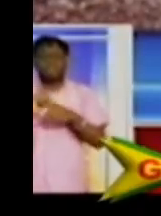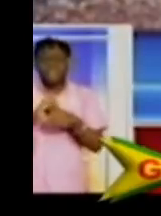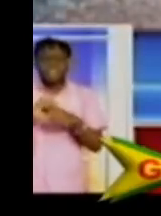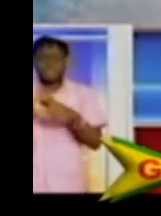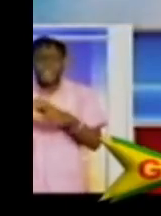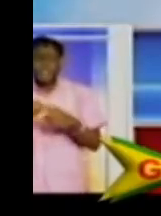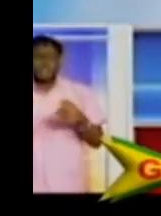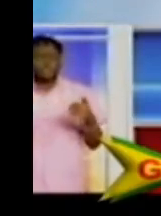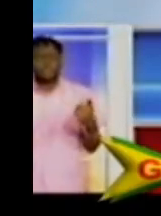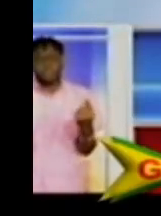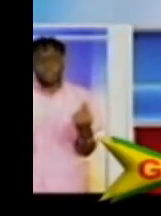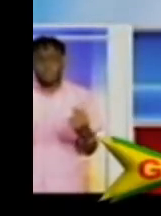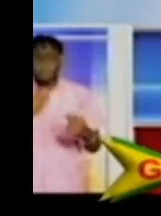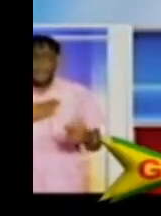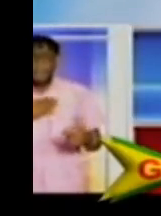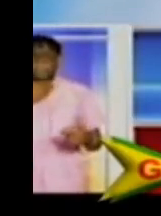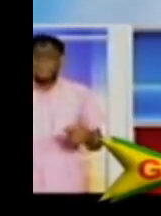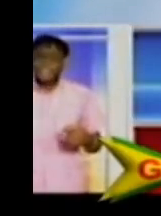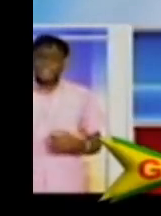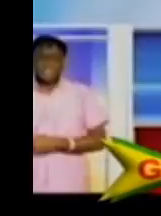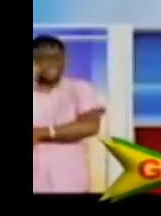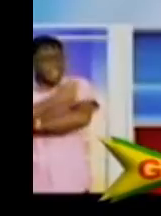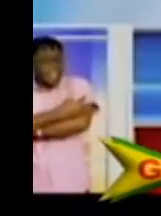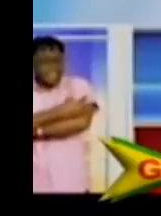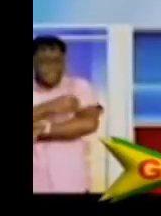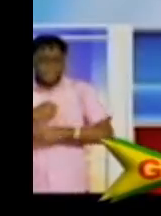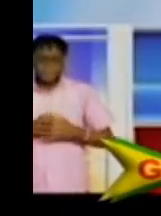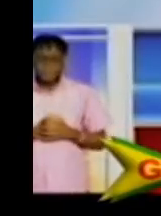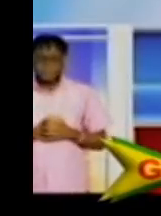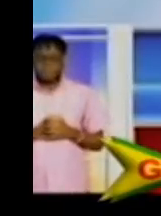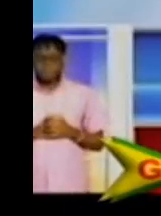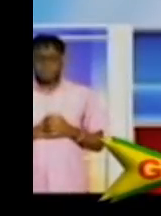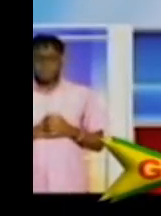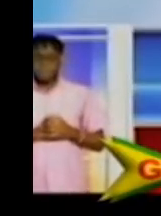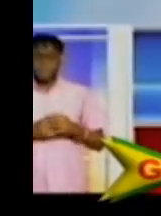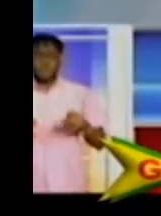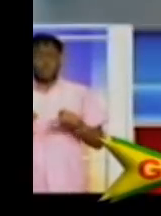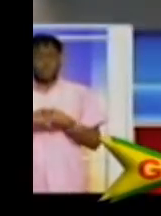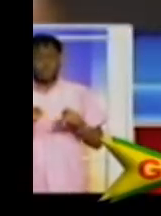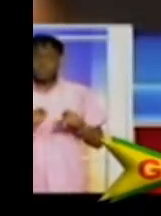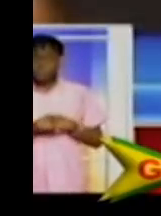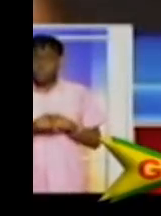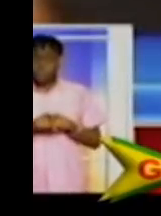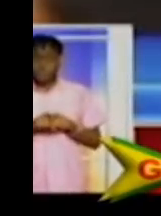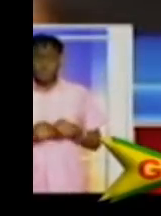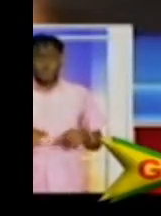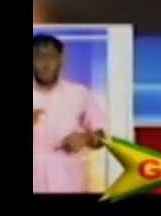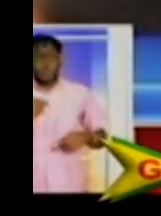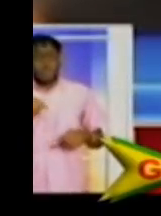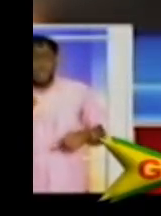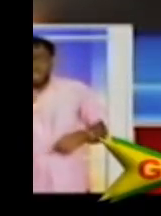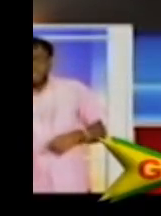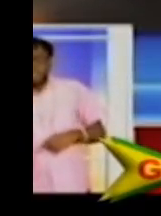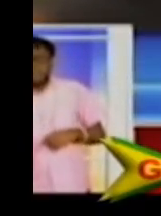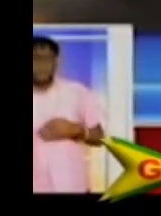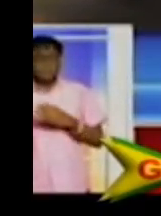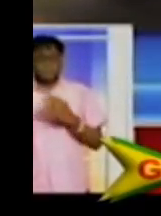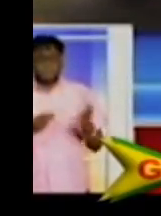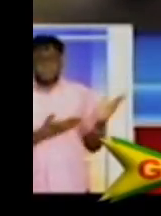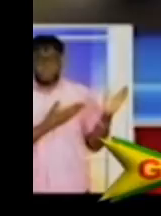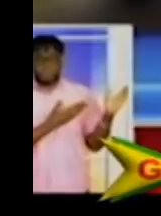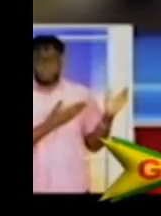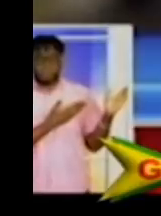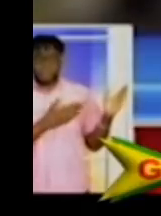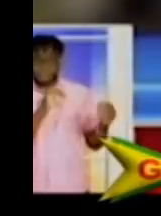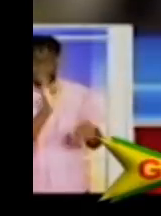every single day. England are going to be without Joe Root as his wife is expecting their second child. But Bonner says that doesn't mean that